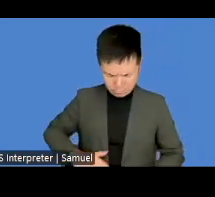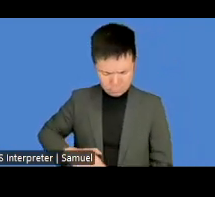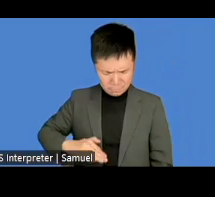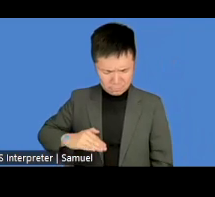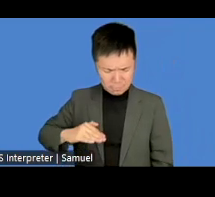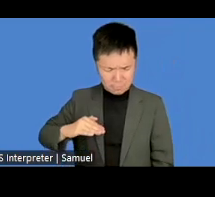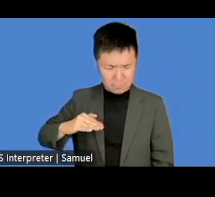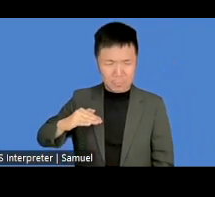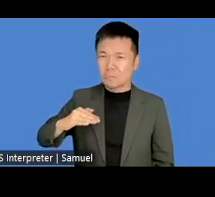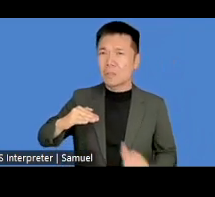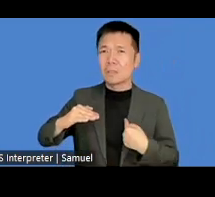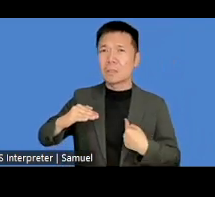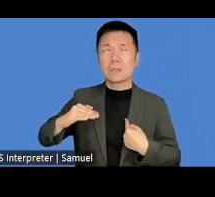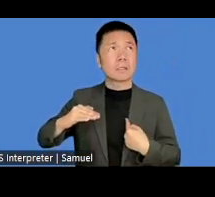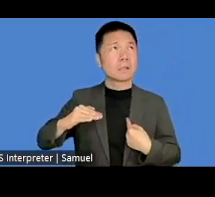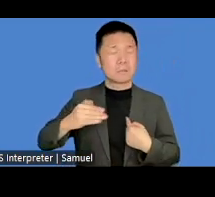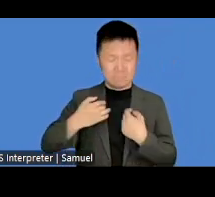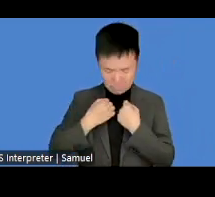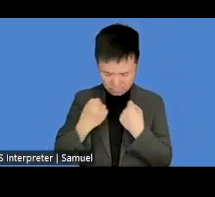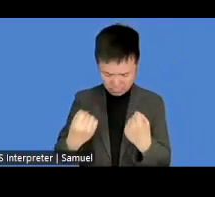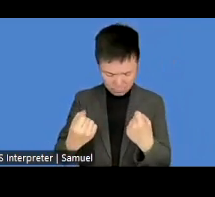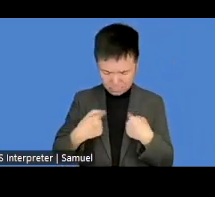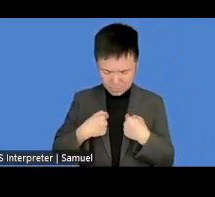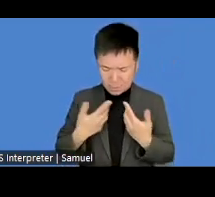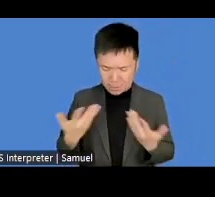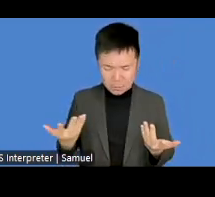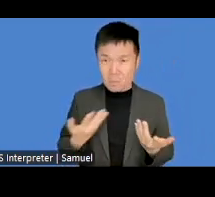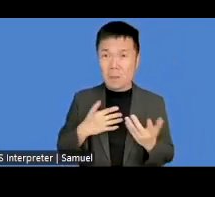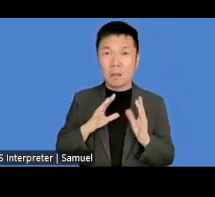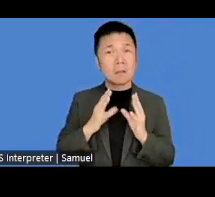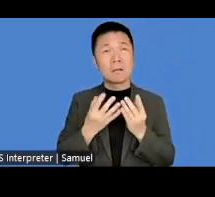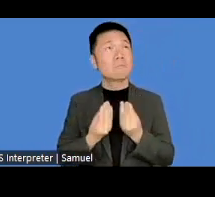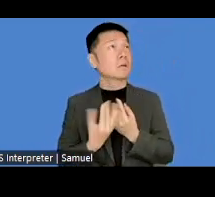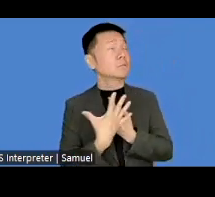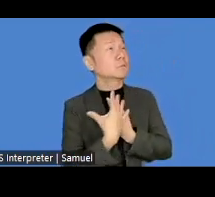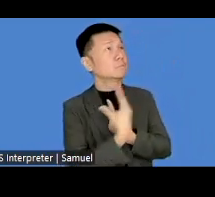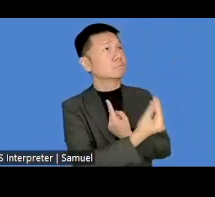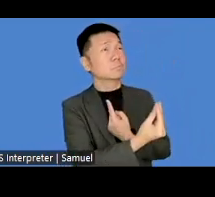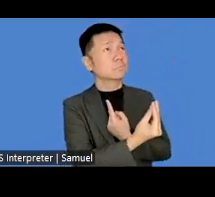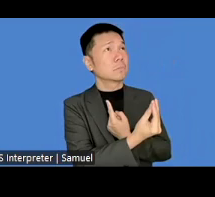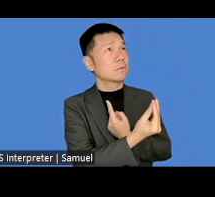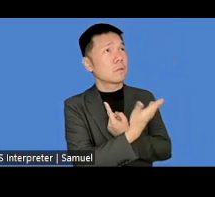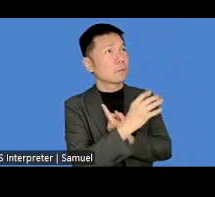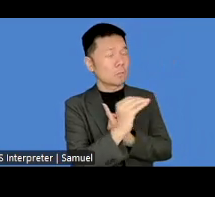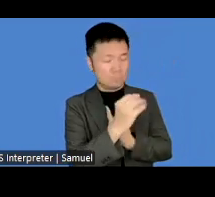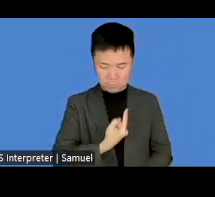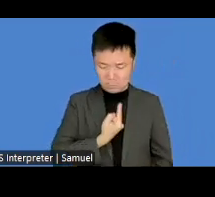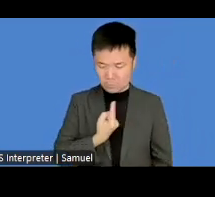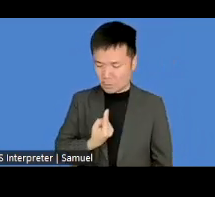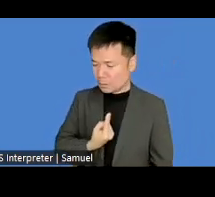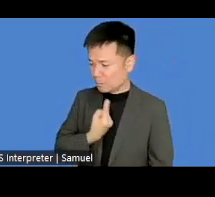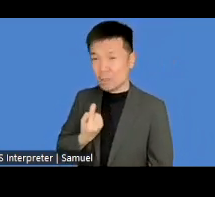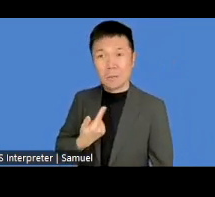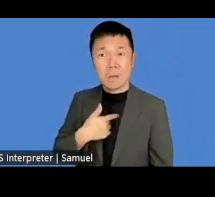in the shelters, and they're having their family abandon them in the shelters, some lost their identities. They wouldn't know, where their